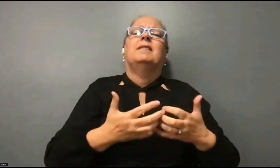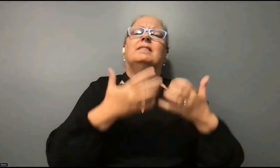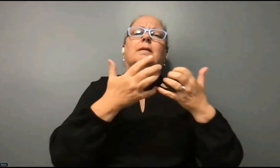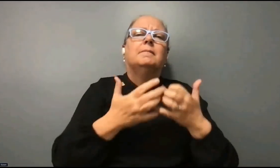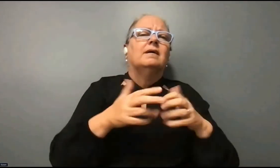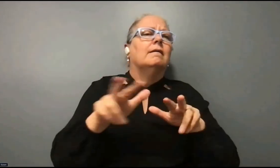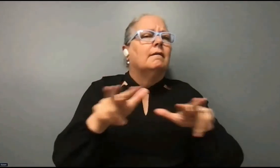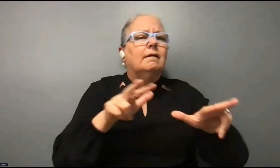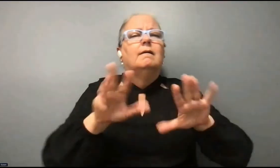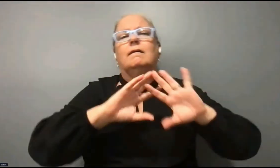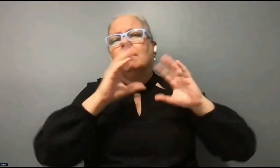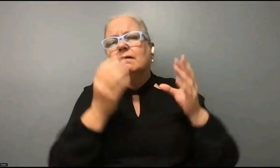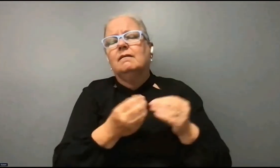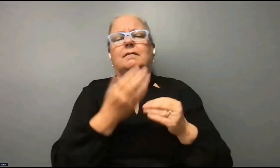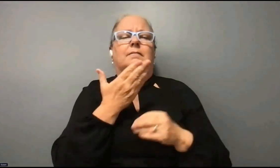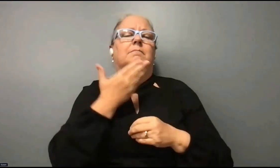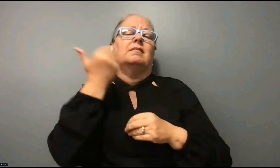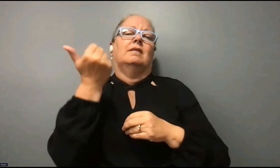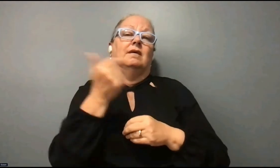adults.